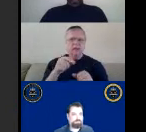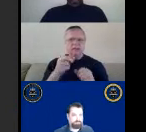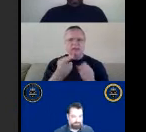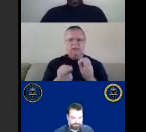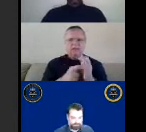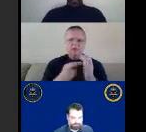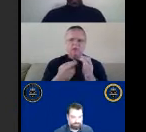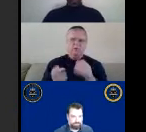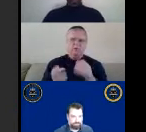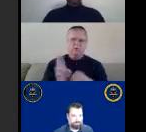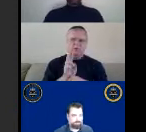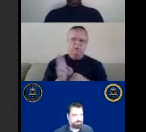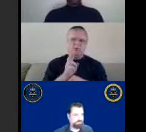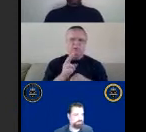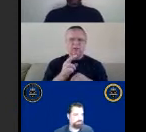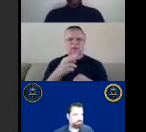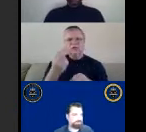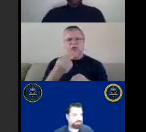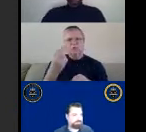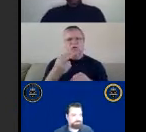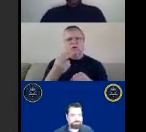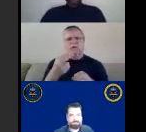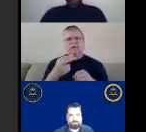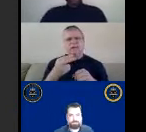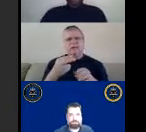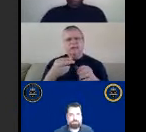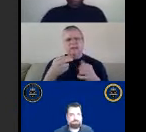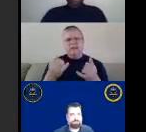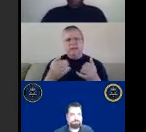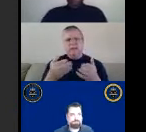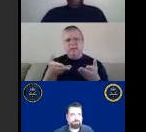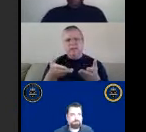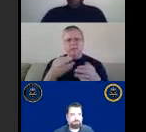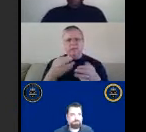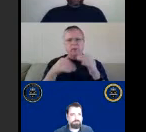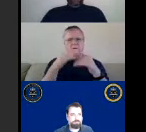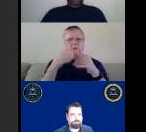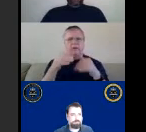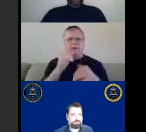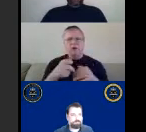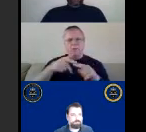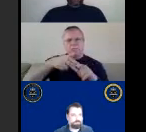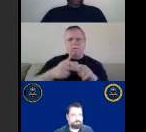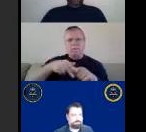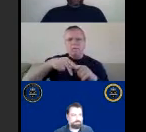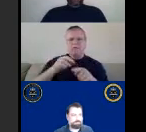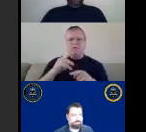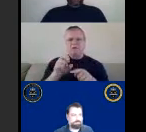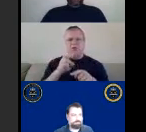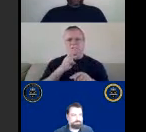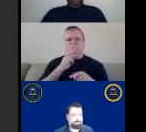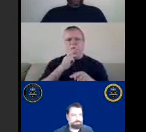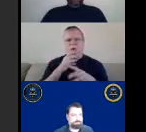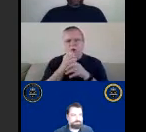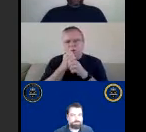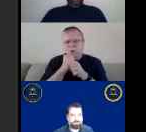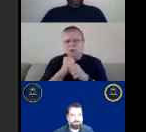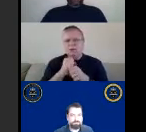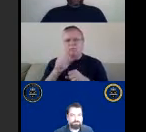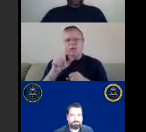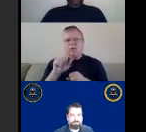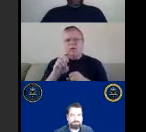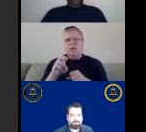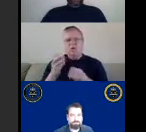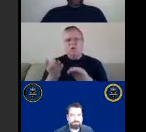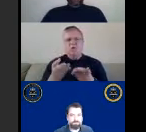historic existing building. All plumbing fixtures are water conserving, low flow. All light fixtures are efficient